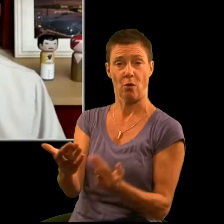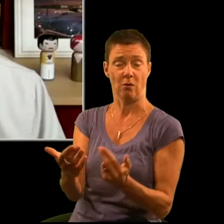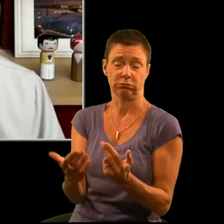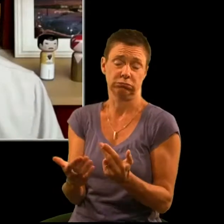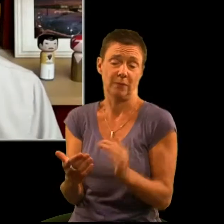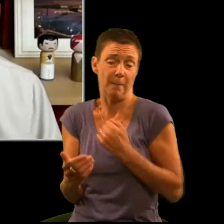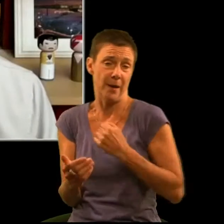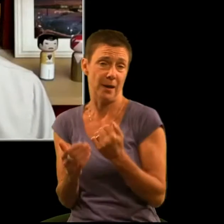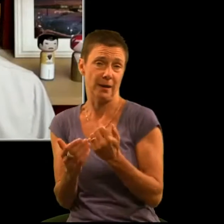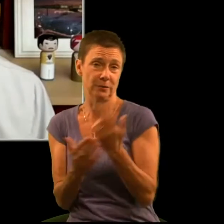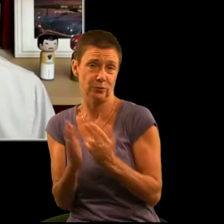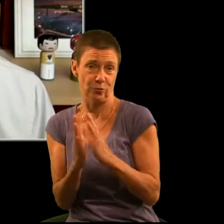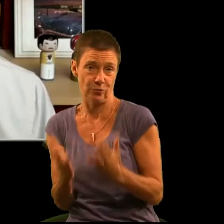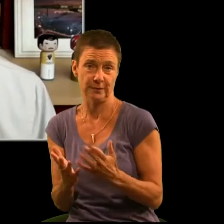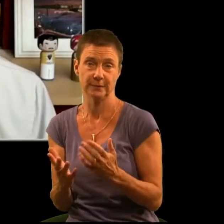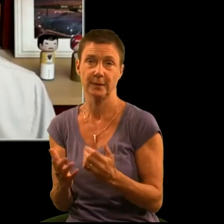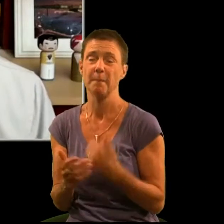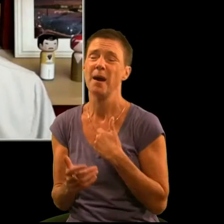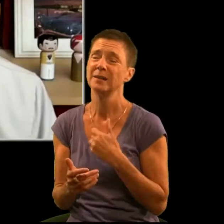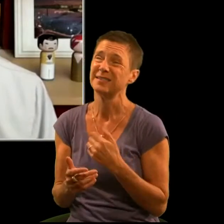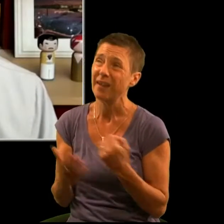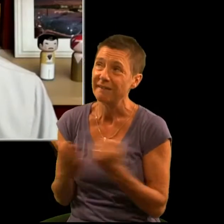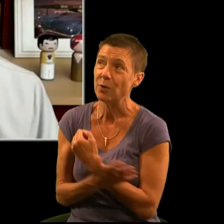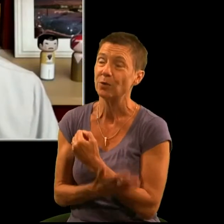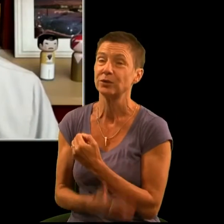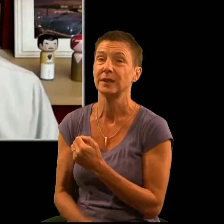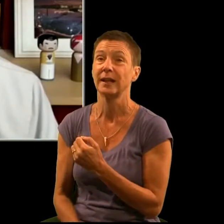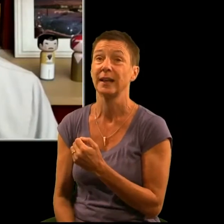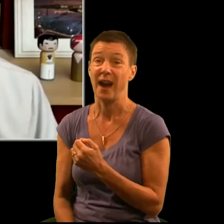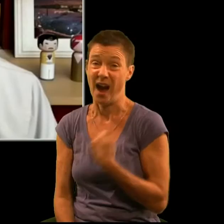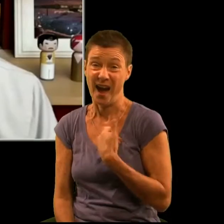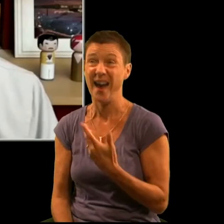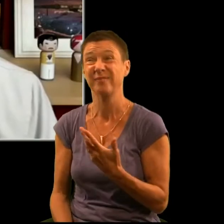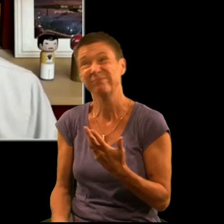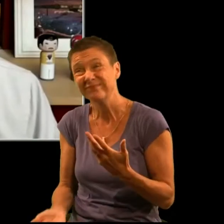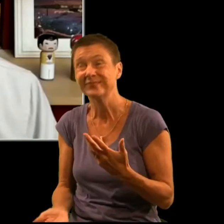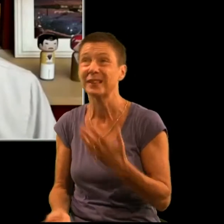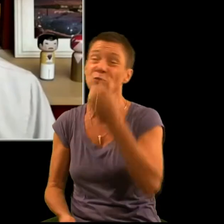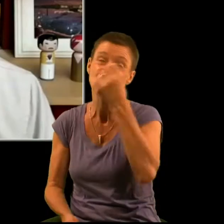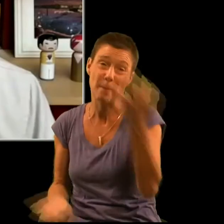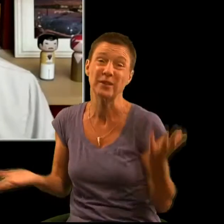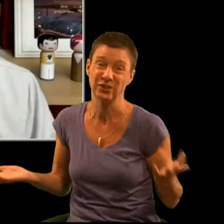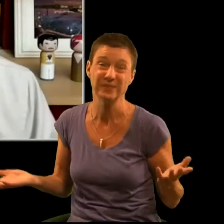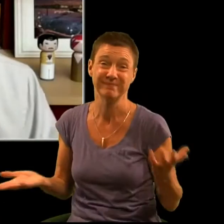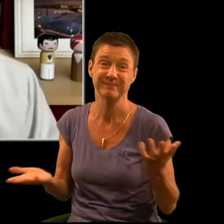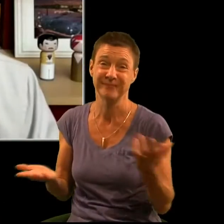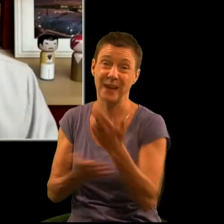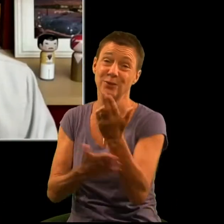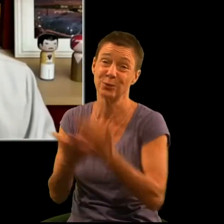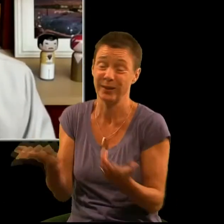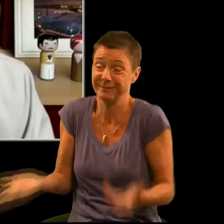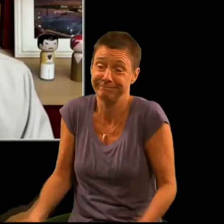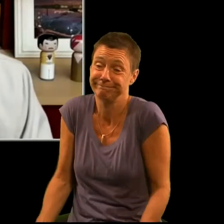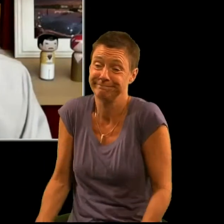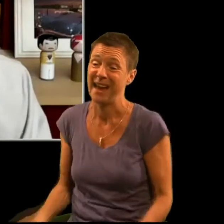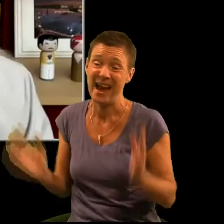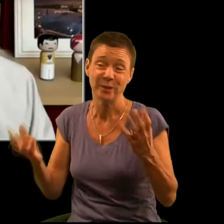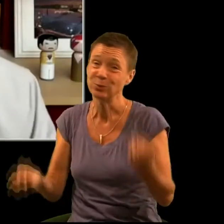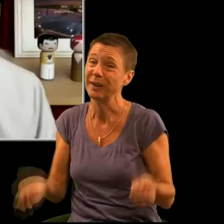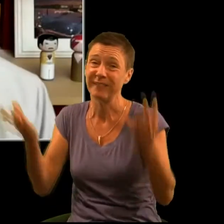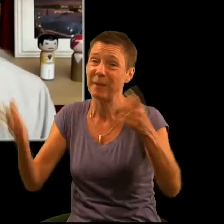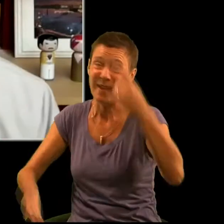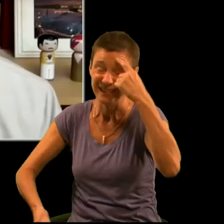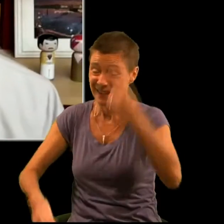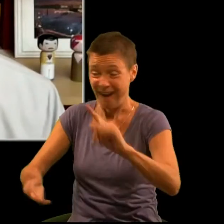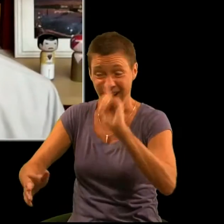And then I suffered from the unfortunate condition of being rubbish. So I had to abandon that